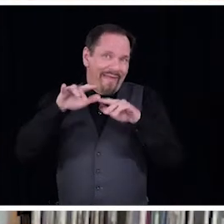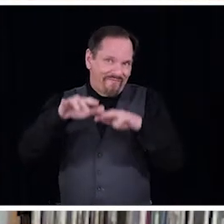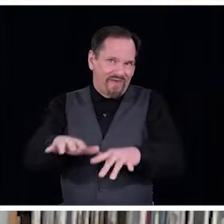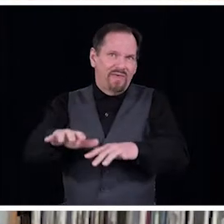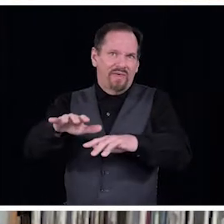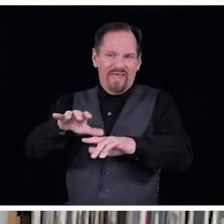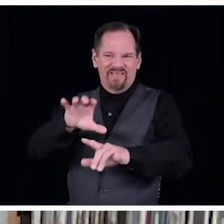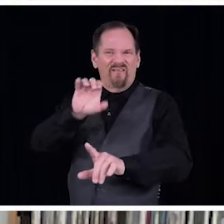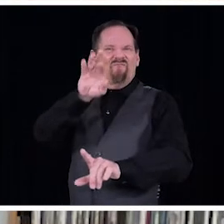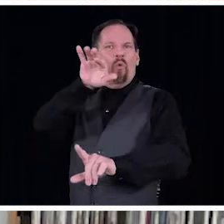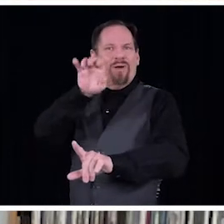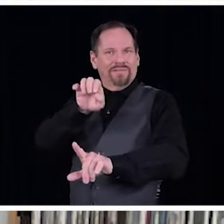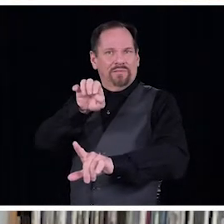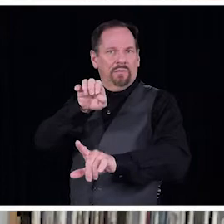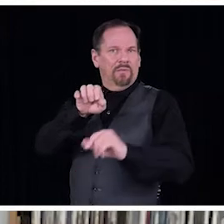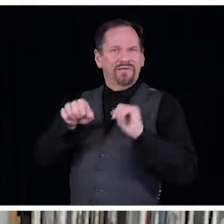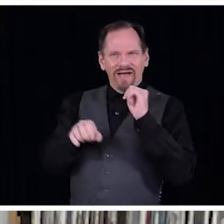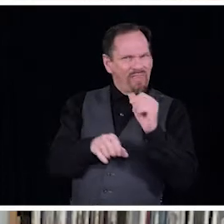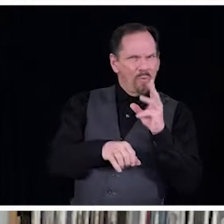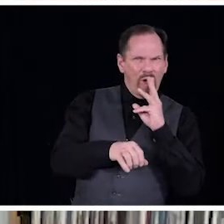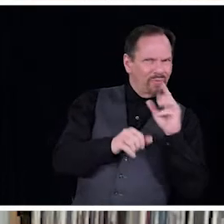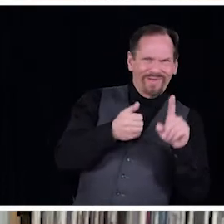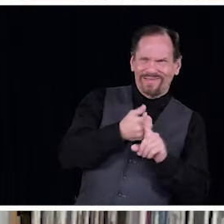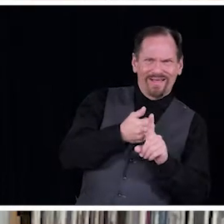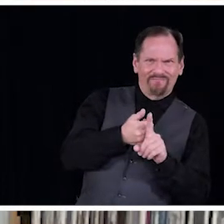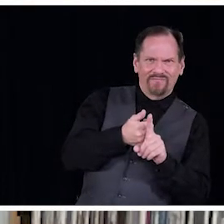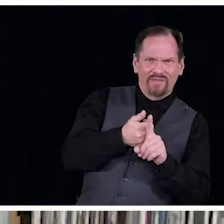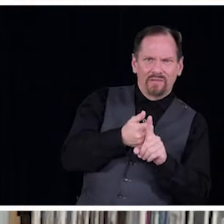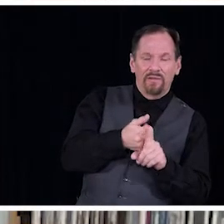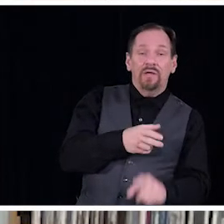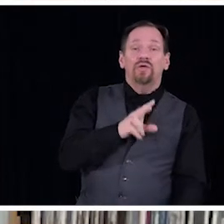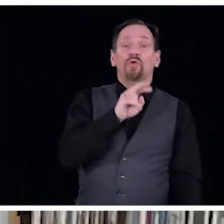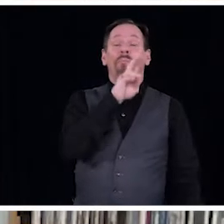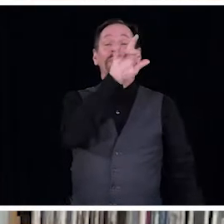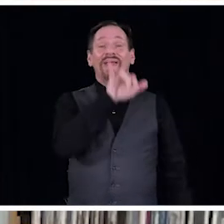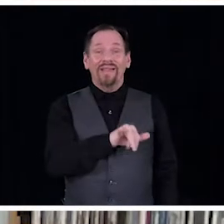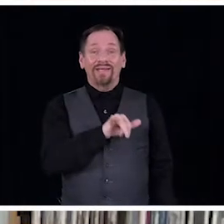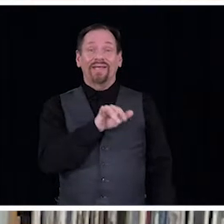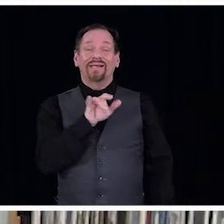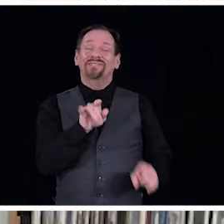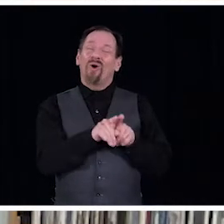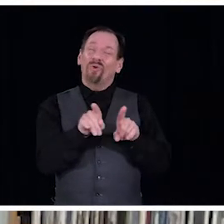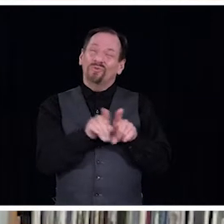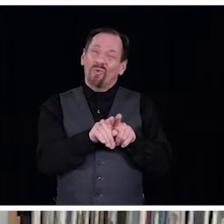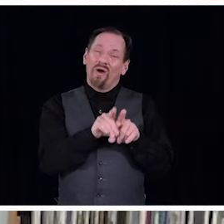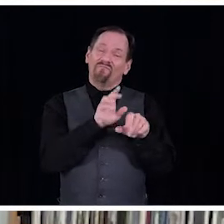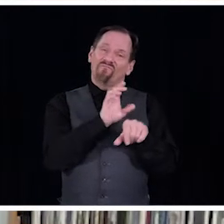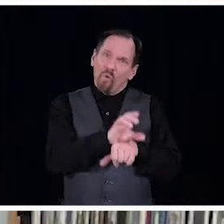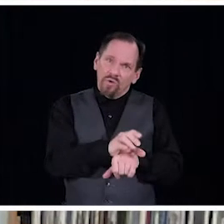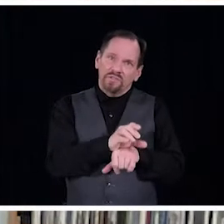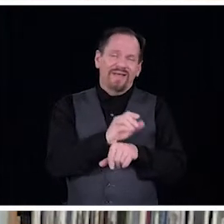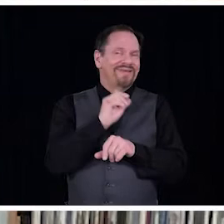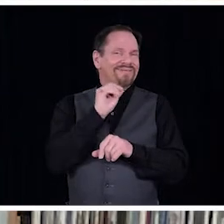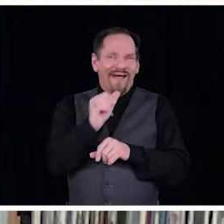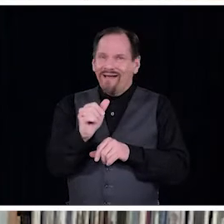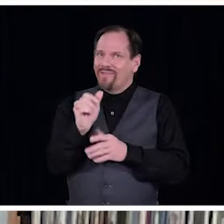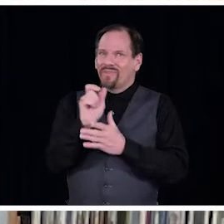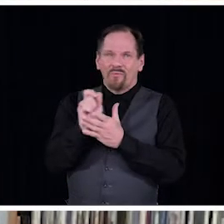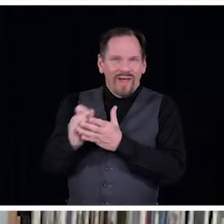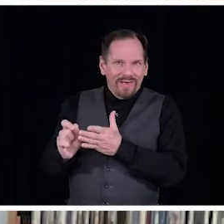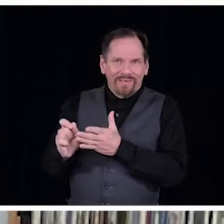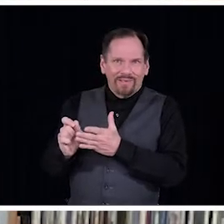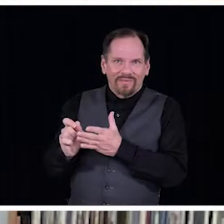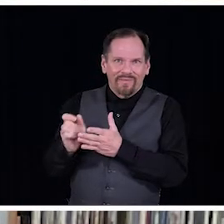which is never the same, so nobility is a force, not the manifestations of which it is composed, which are never the